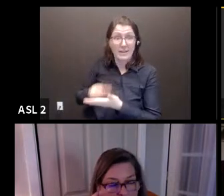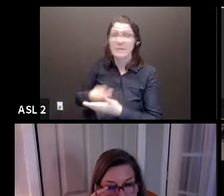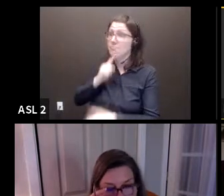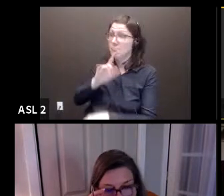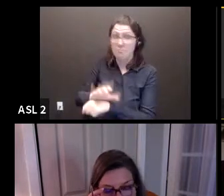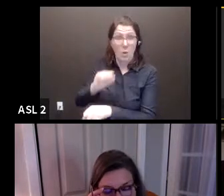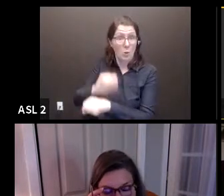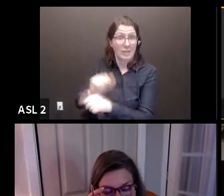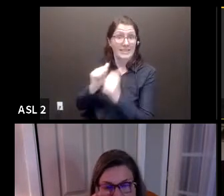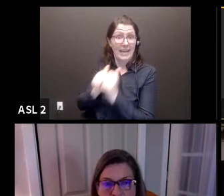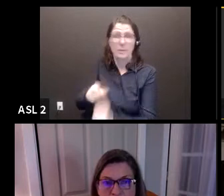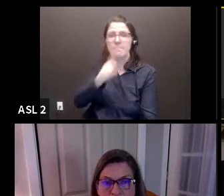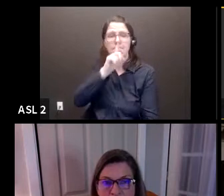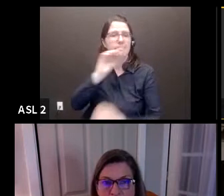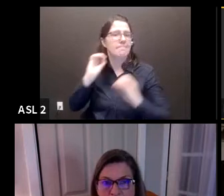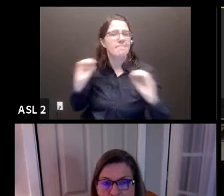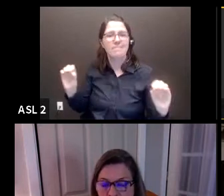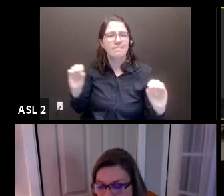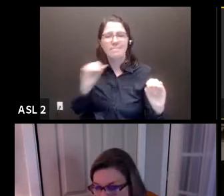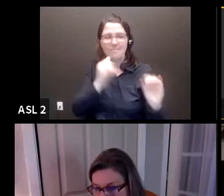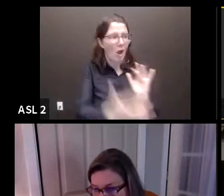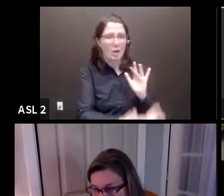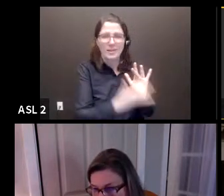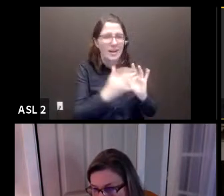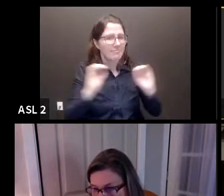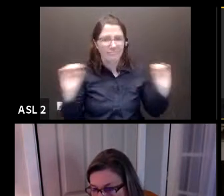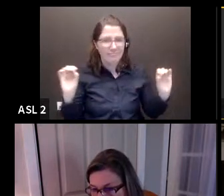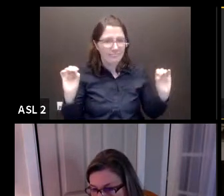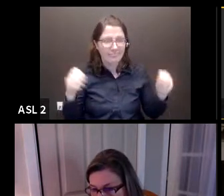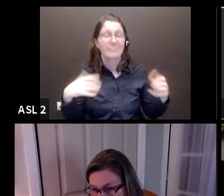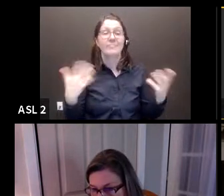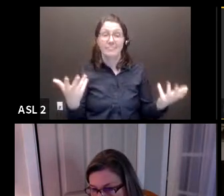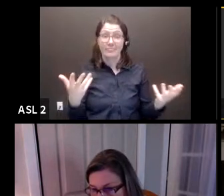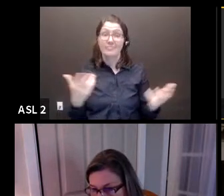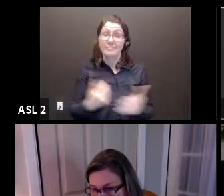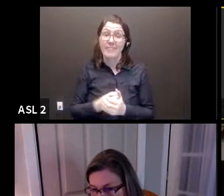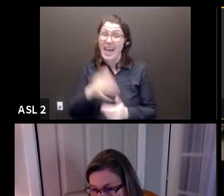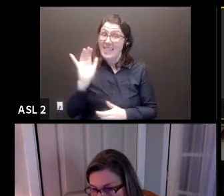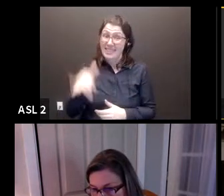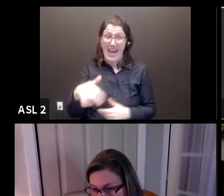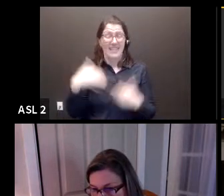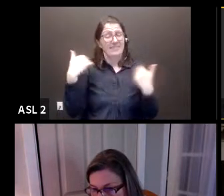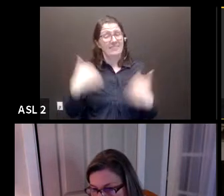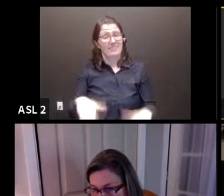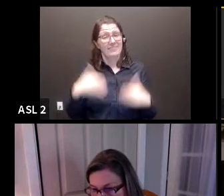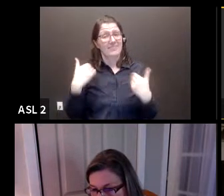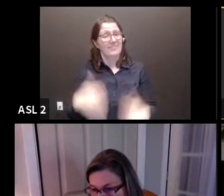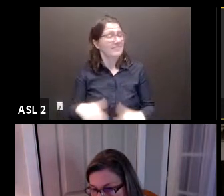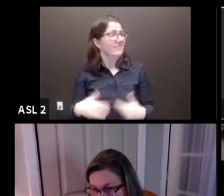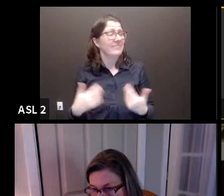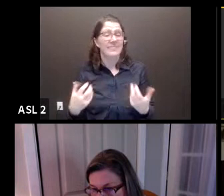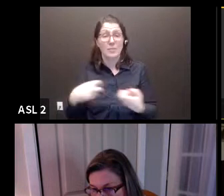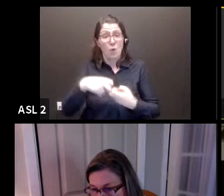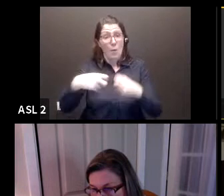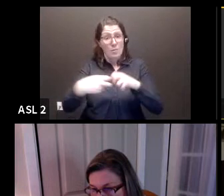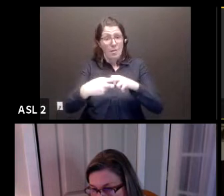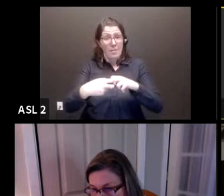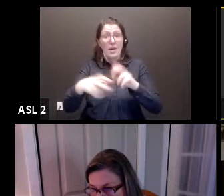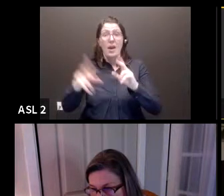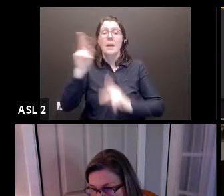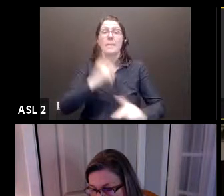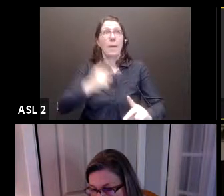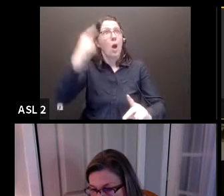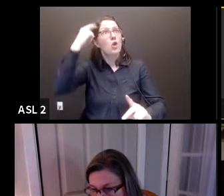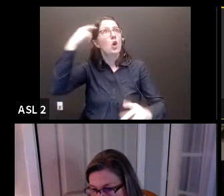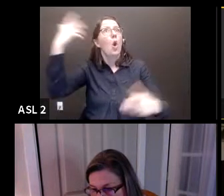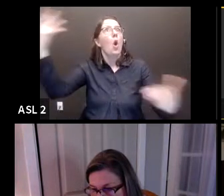working with us to advance that strategy for the city that is essentially the problem when people think that they can take money from one